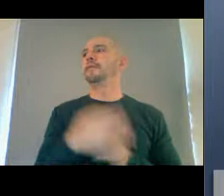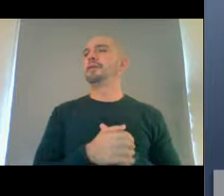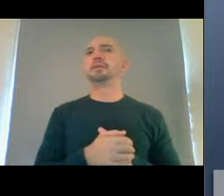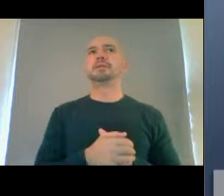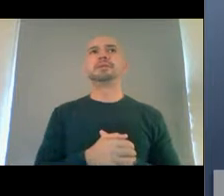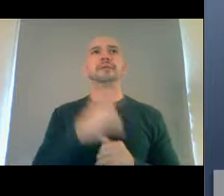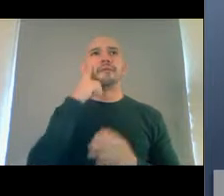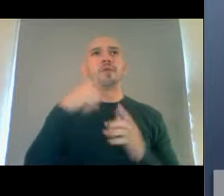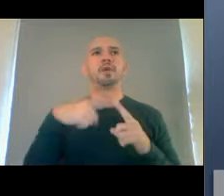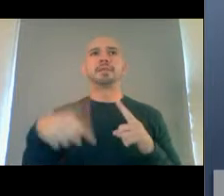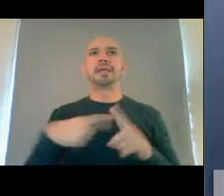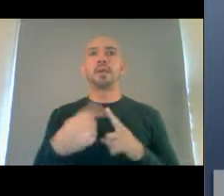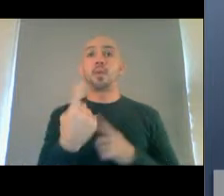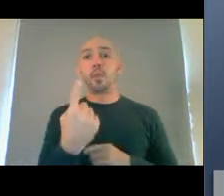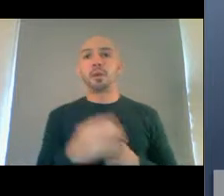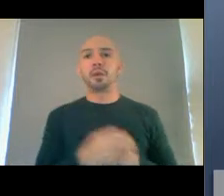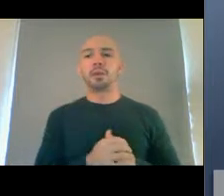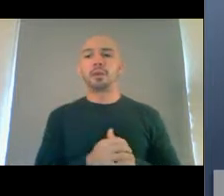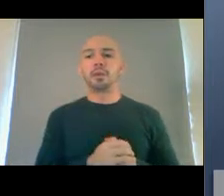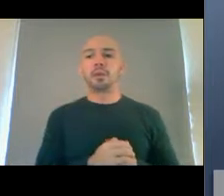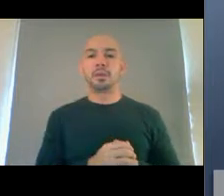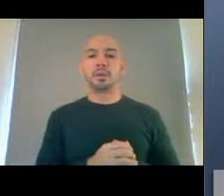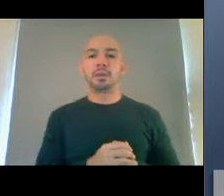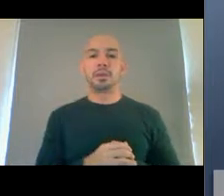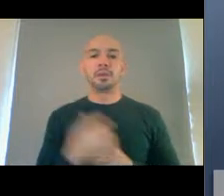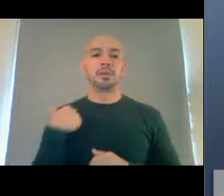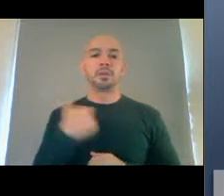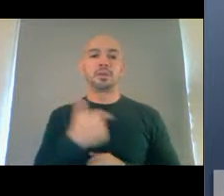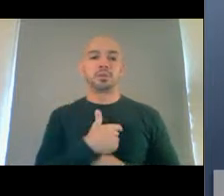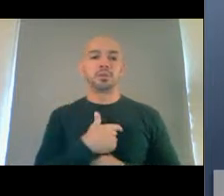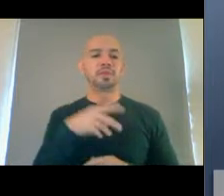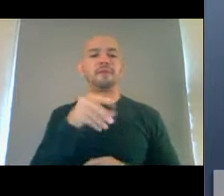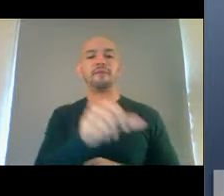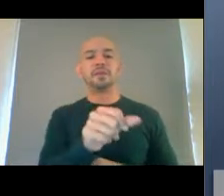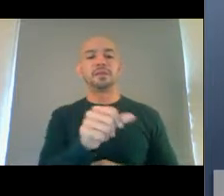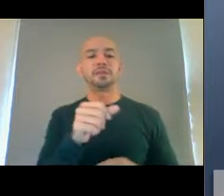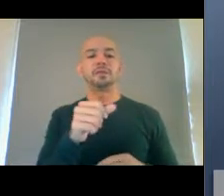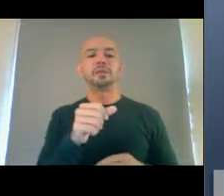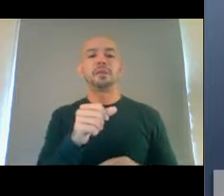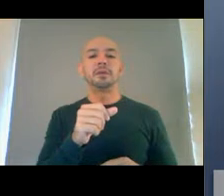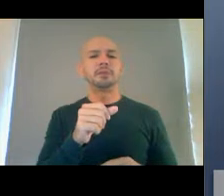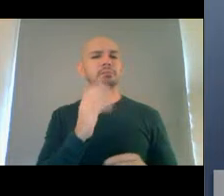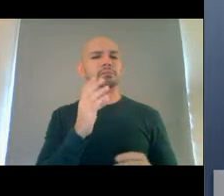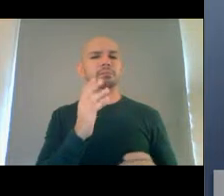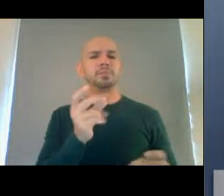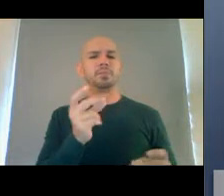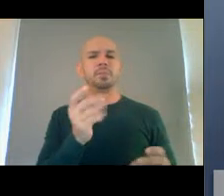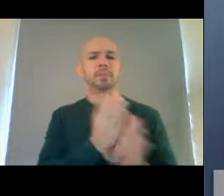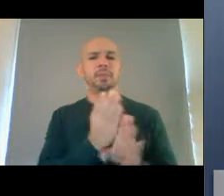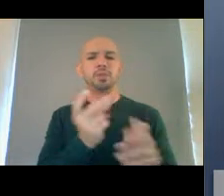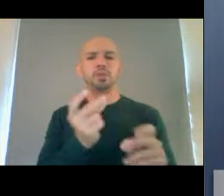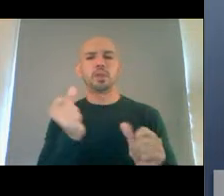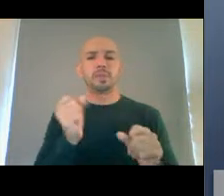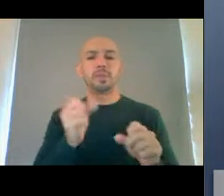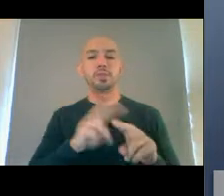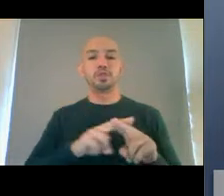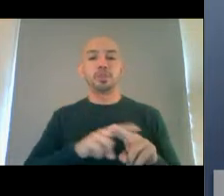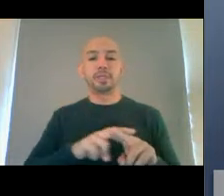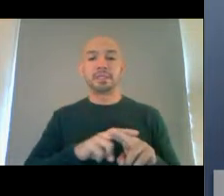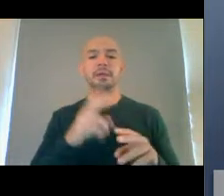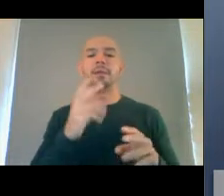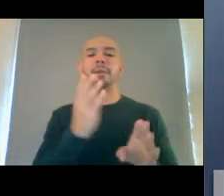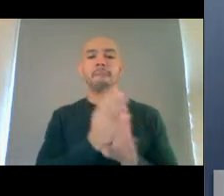in cycle one uh we we funded a bus rapid transit route in in los angeles and if you